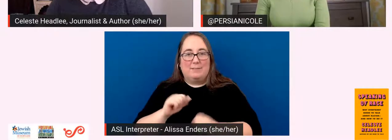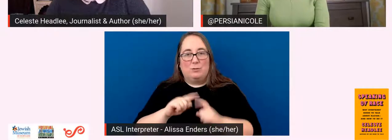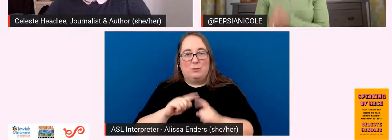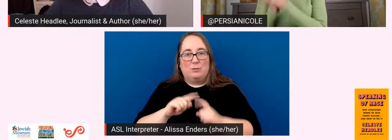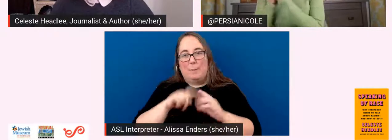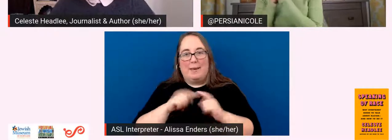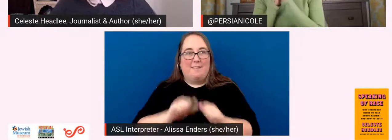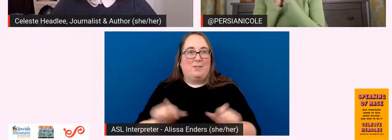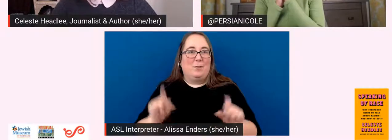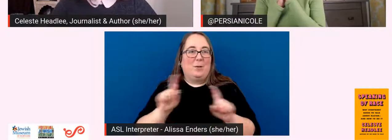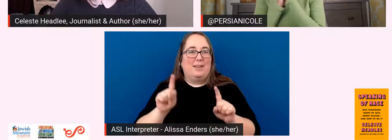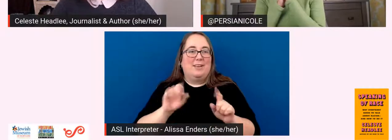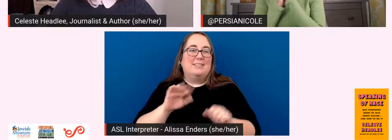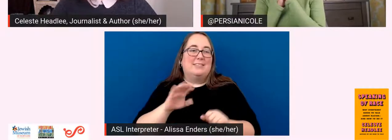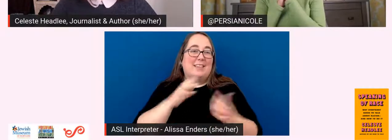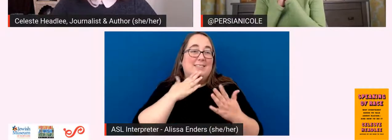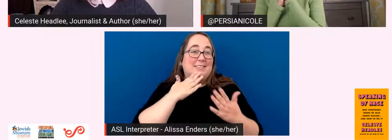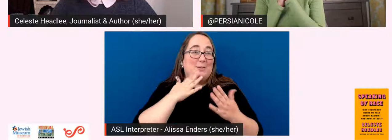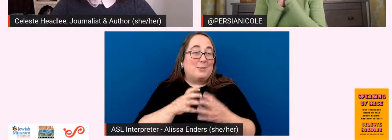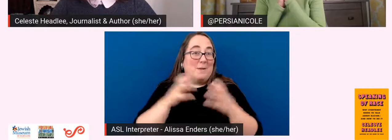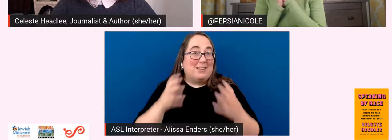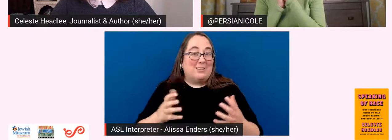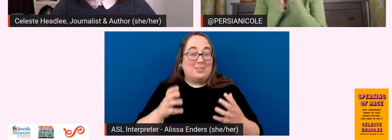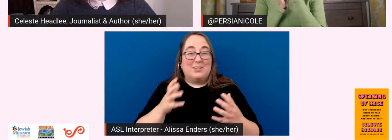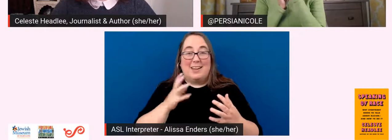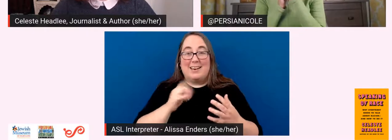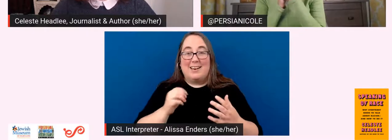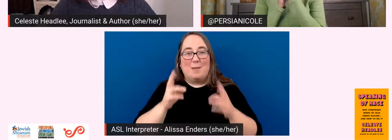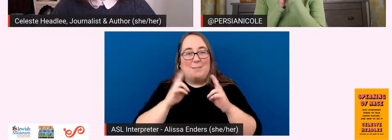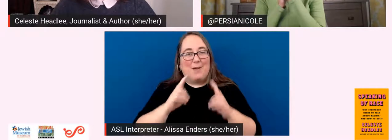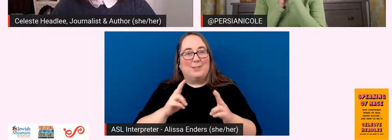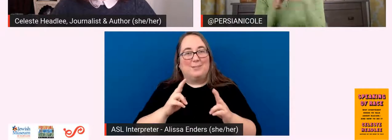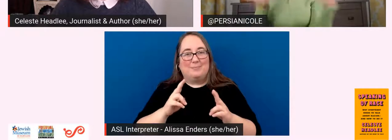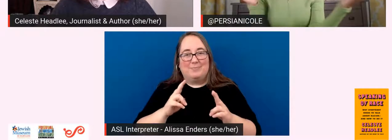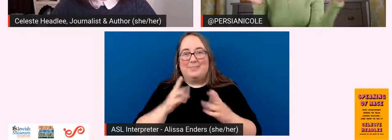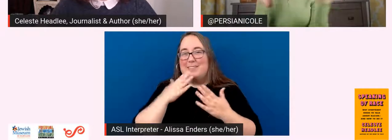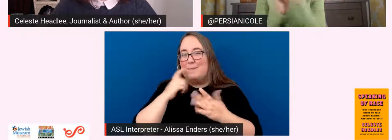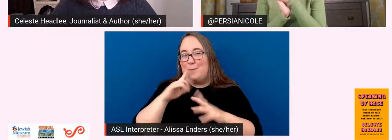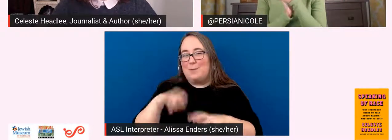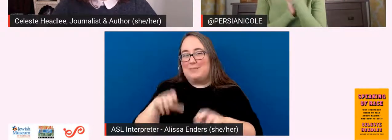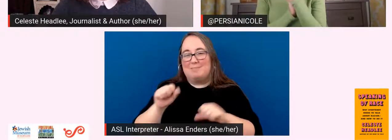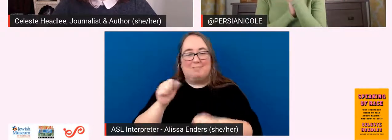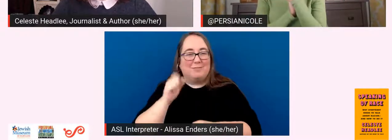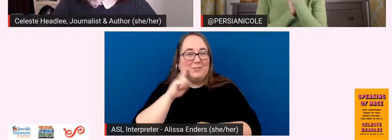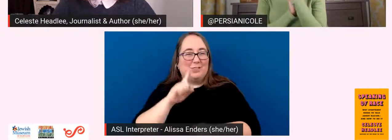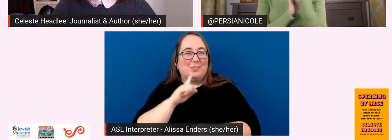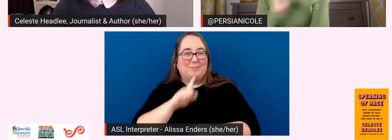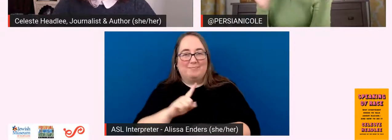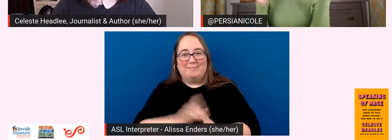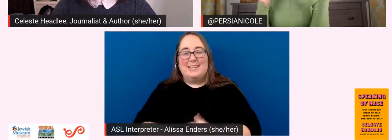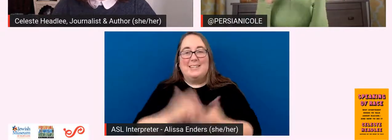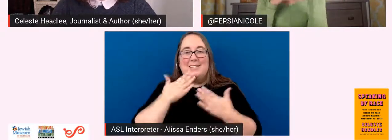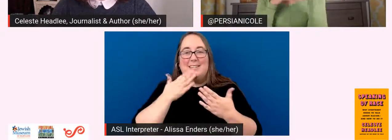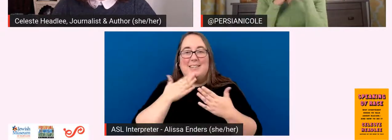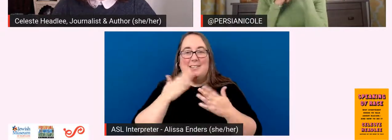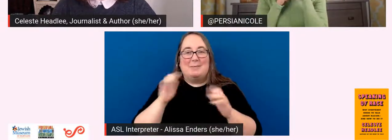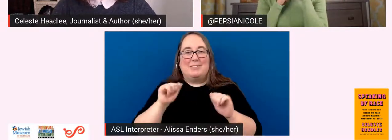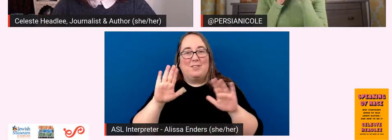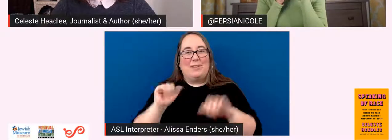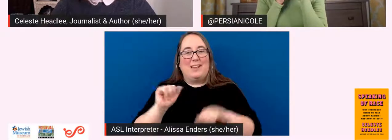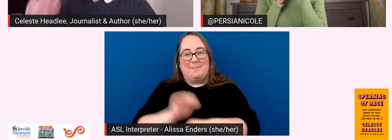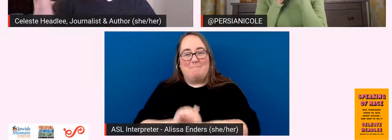everywhere. Celeste, thank you so much. And I'm so thank honored. Thank you for doing this, Persia. Absolutely, yeah. So thank you so much. Y'all have a great night.